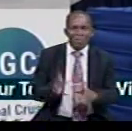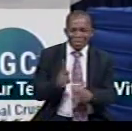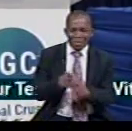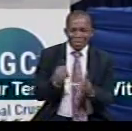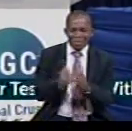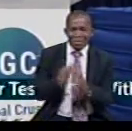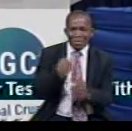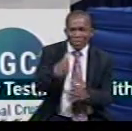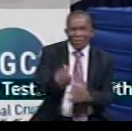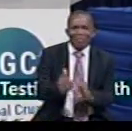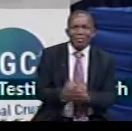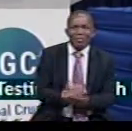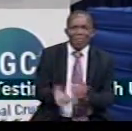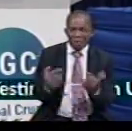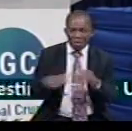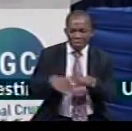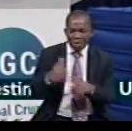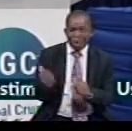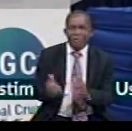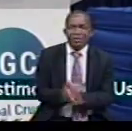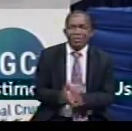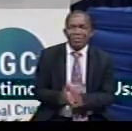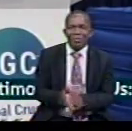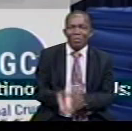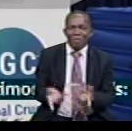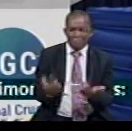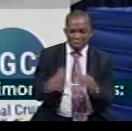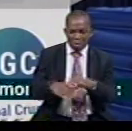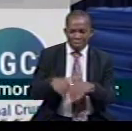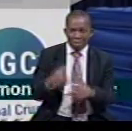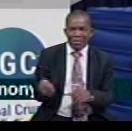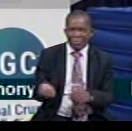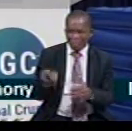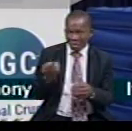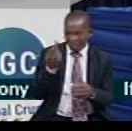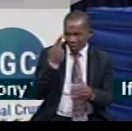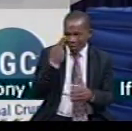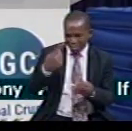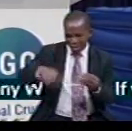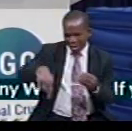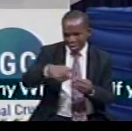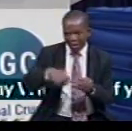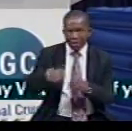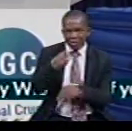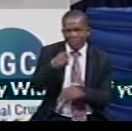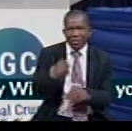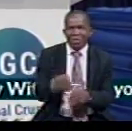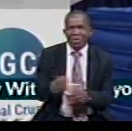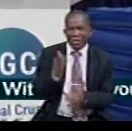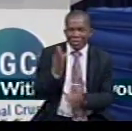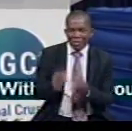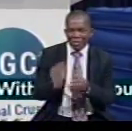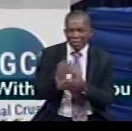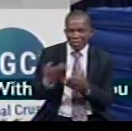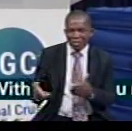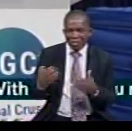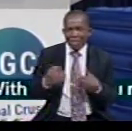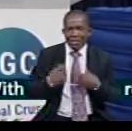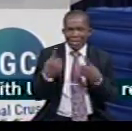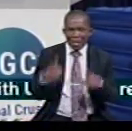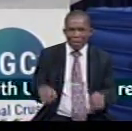out. Come out. Look around you. If something has happened, you